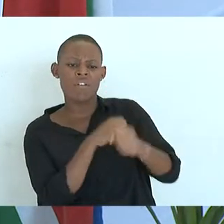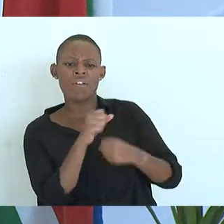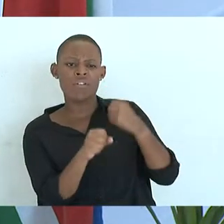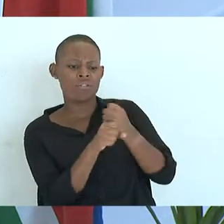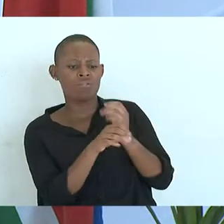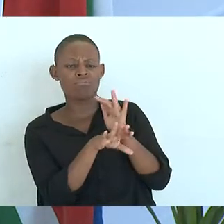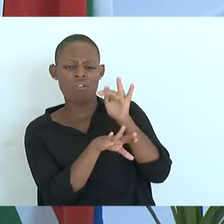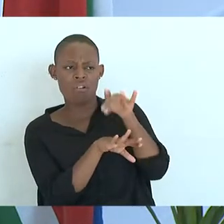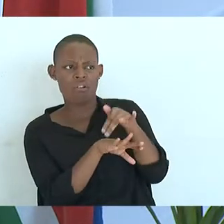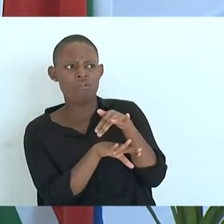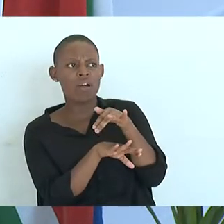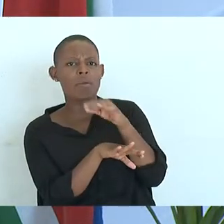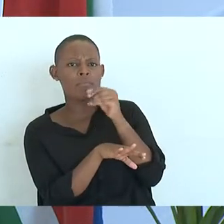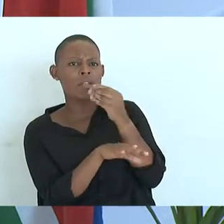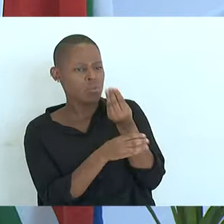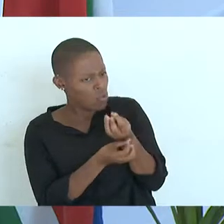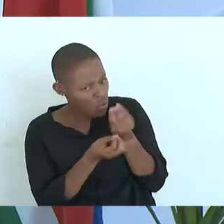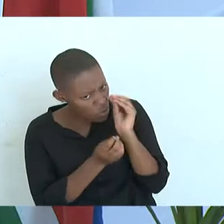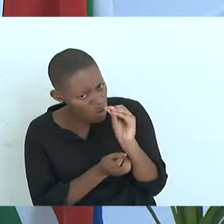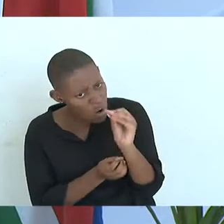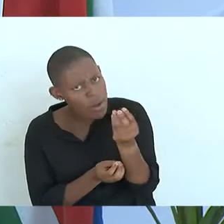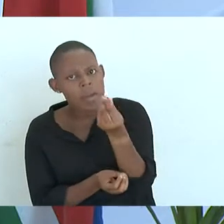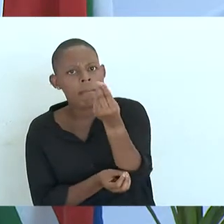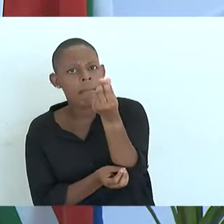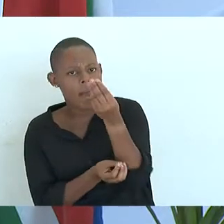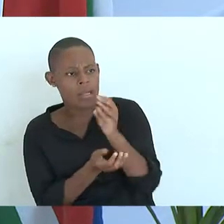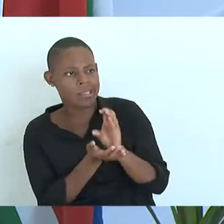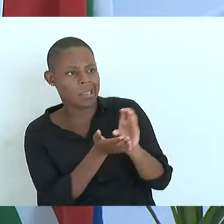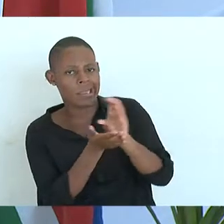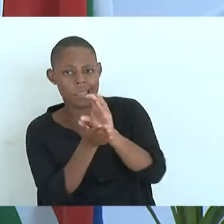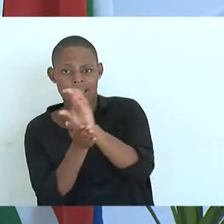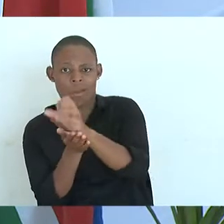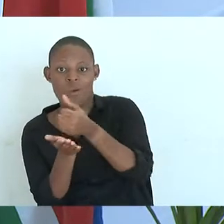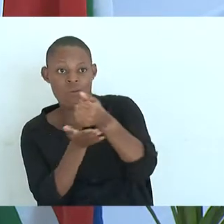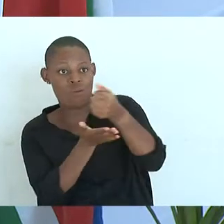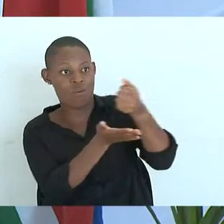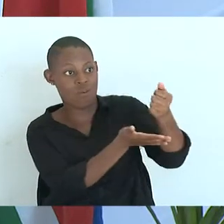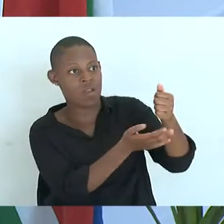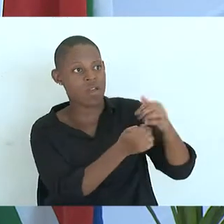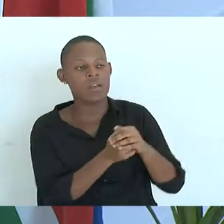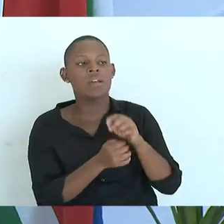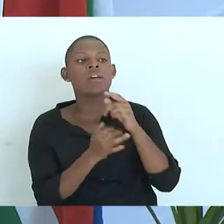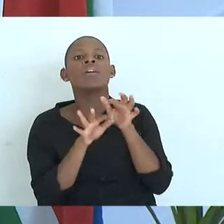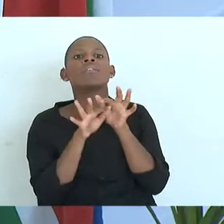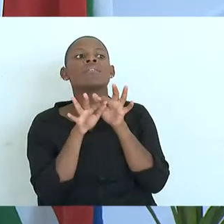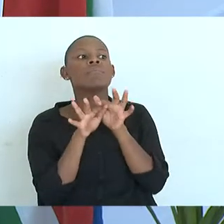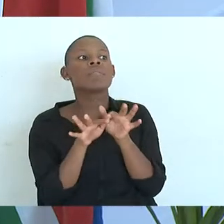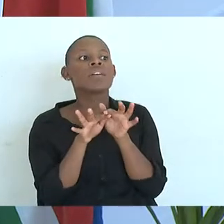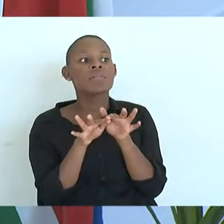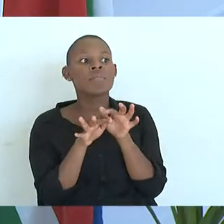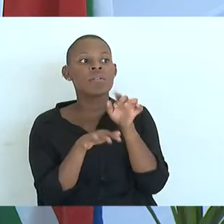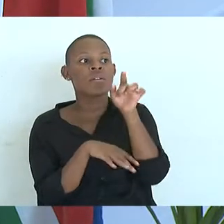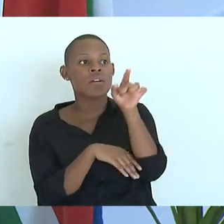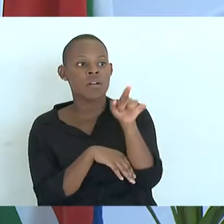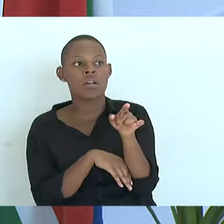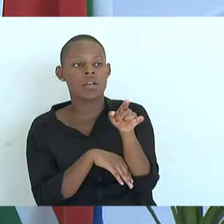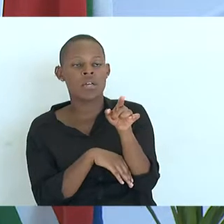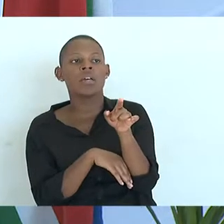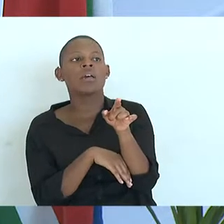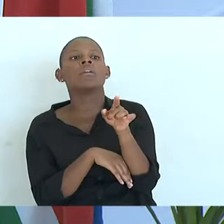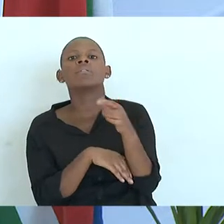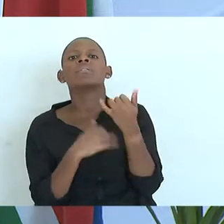besifazane kuyafana. Laba bakhulume la bethi bathola usizo kwi-Operation Vula